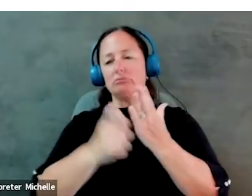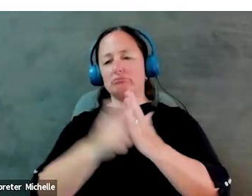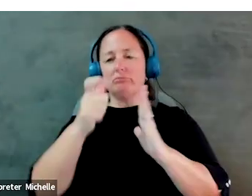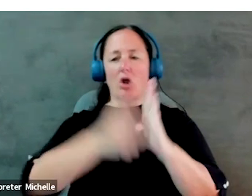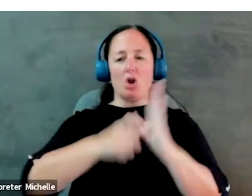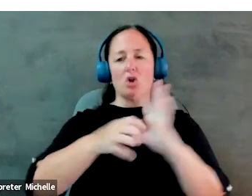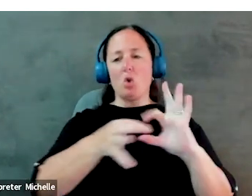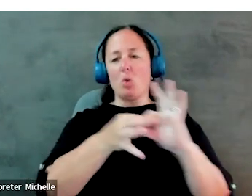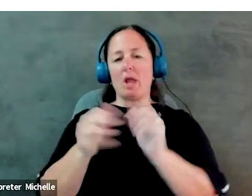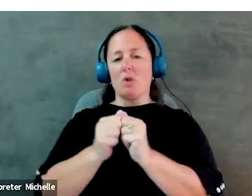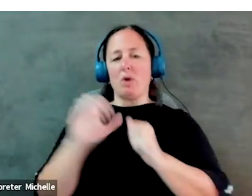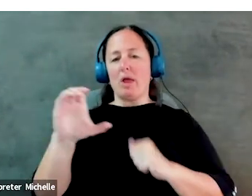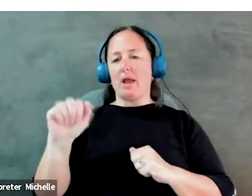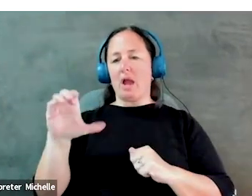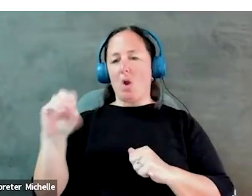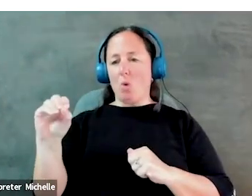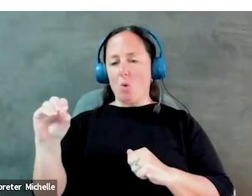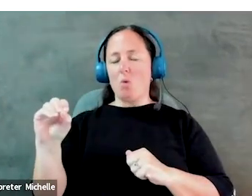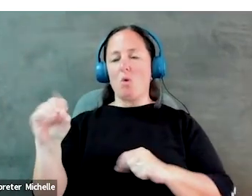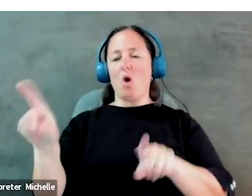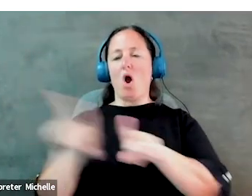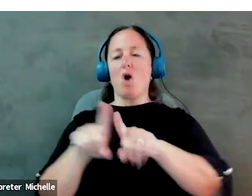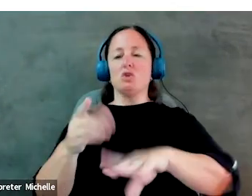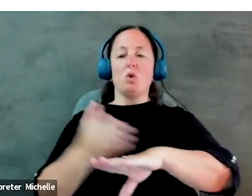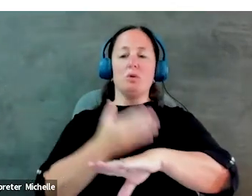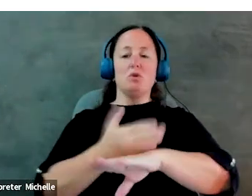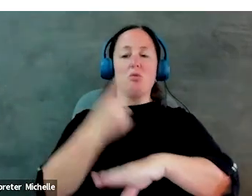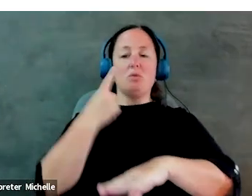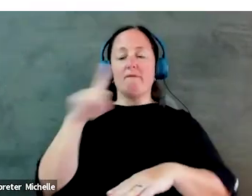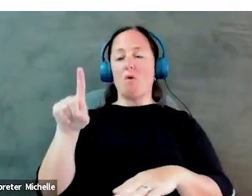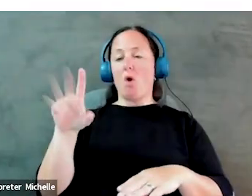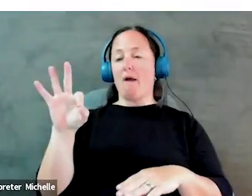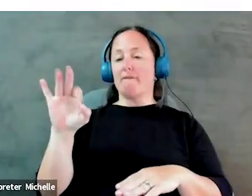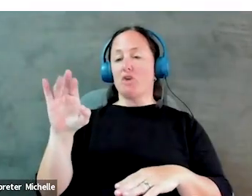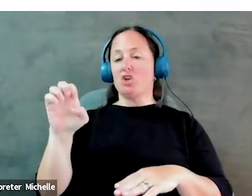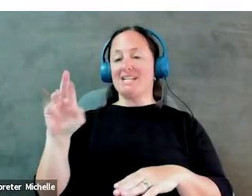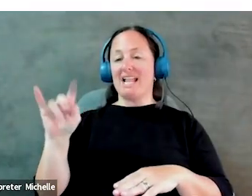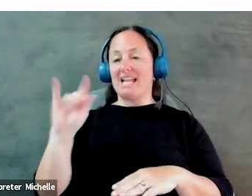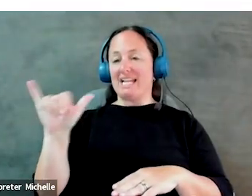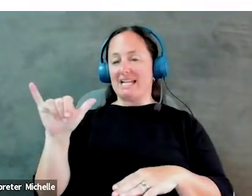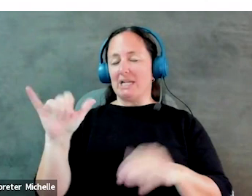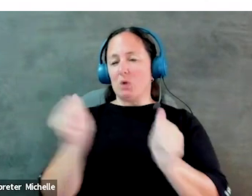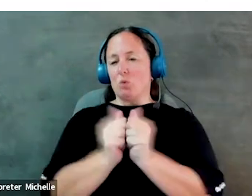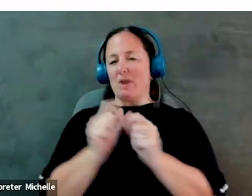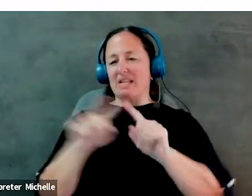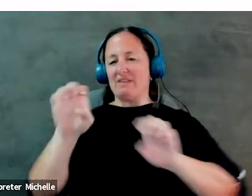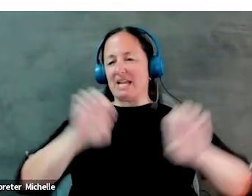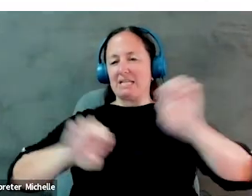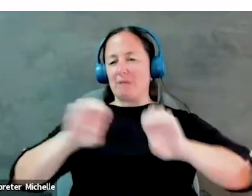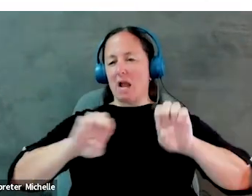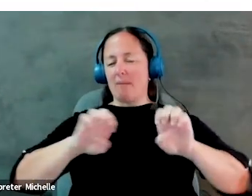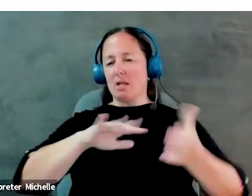journals and articles regarding cocoa and the improvement of fertility in experimental studies.